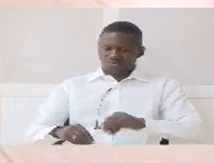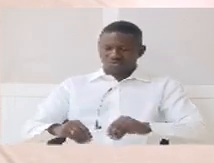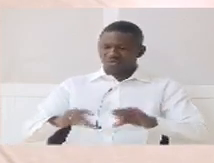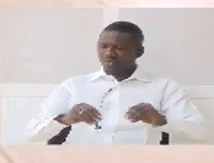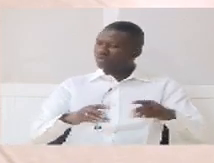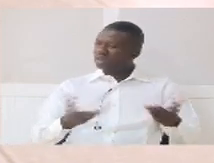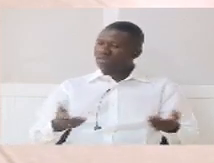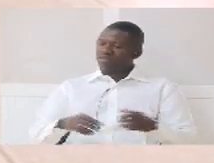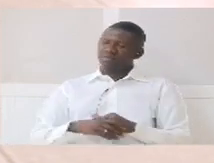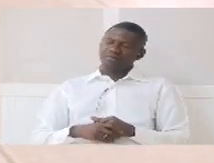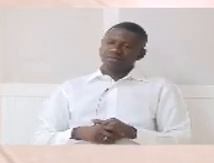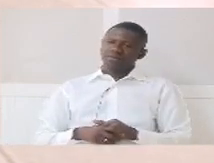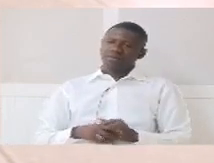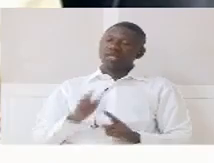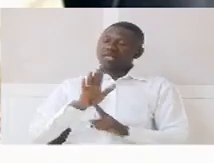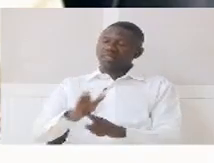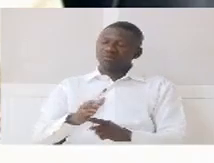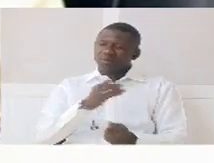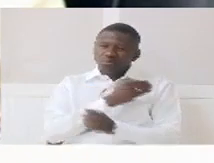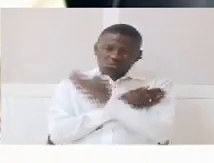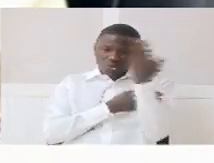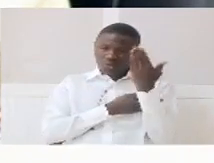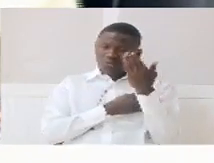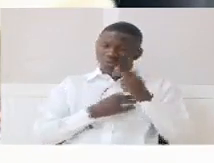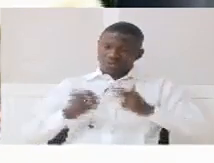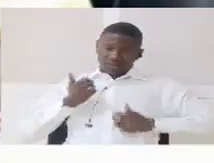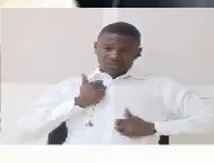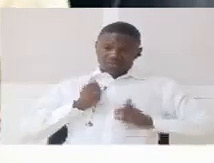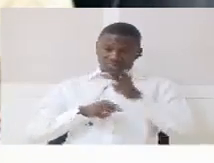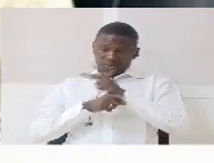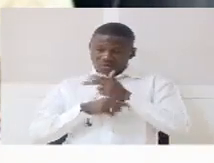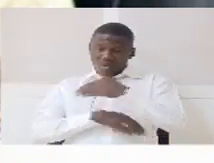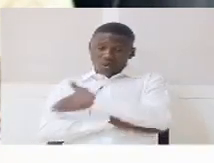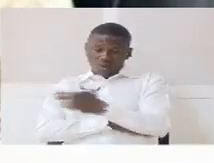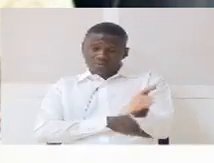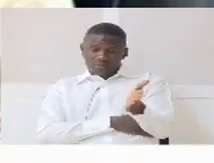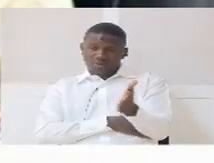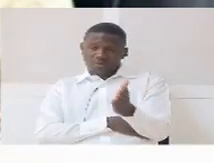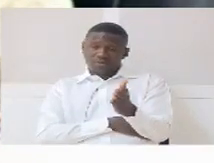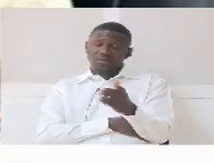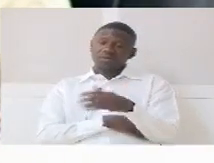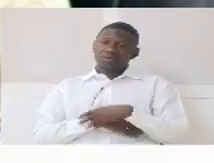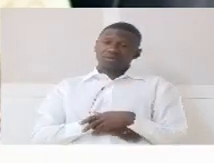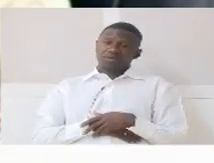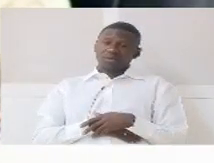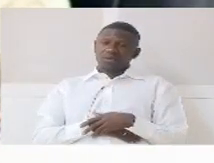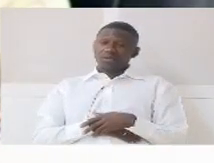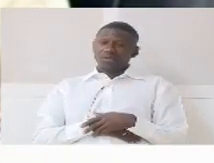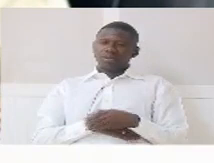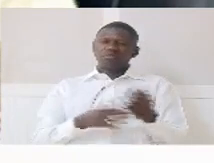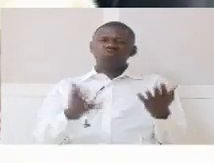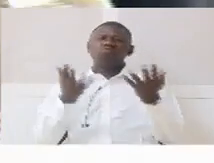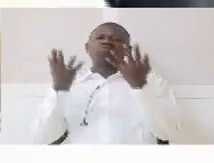die follow. In the morning when the officers open the door, it means follow came. The heat that comes from the